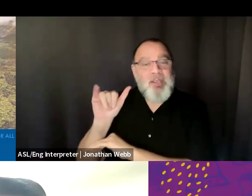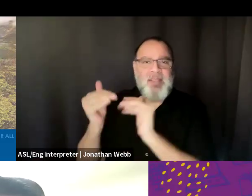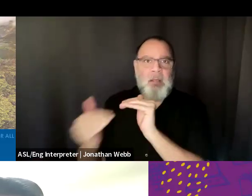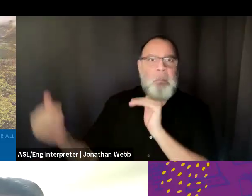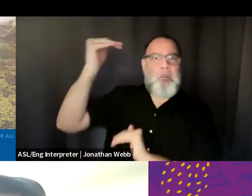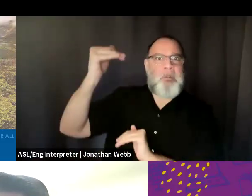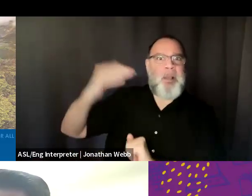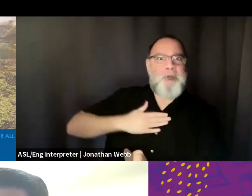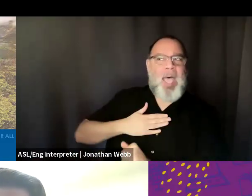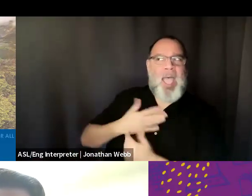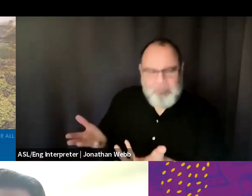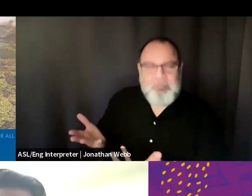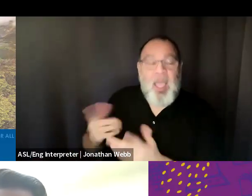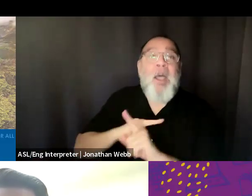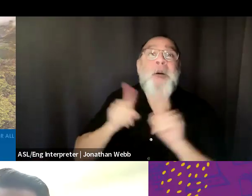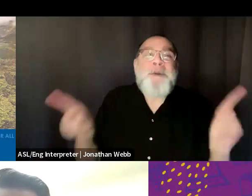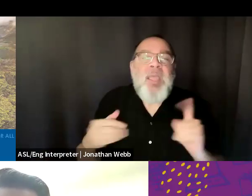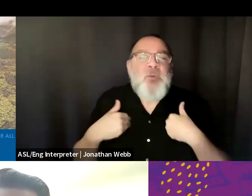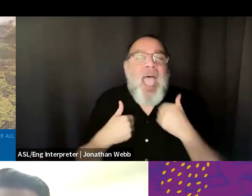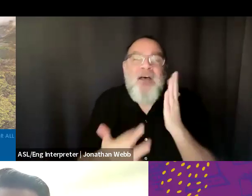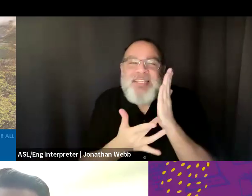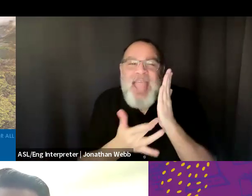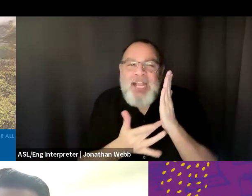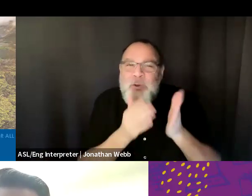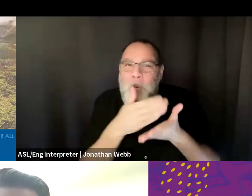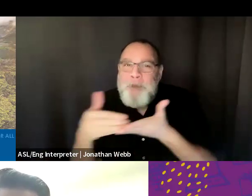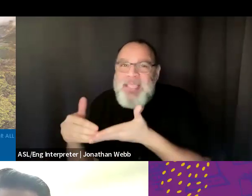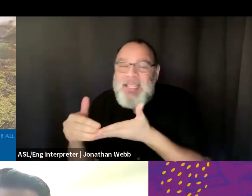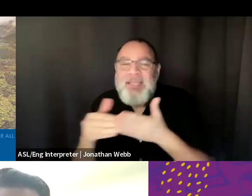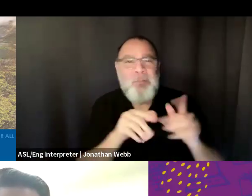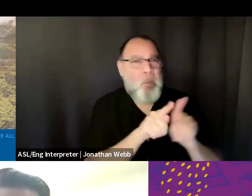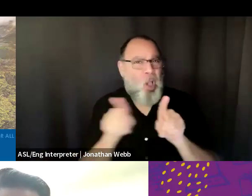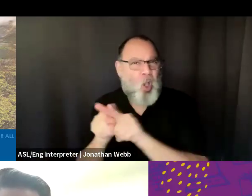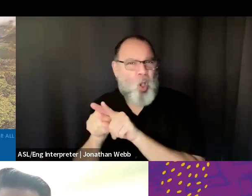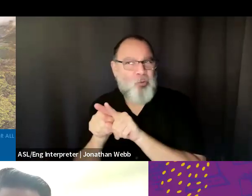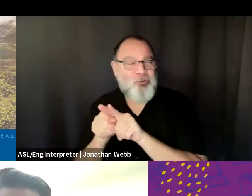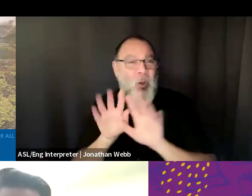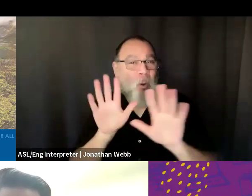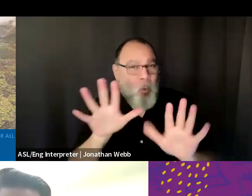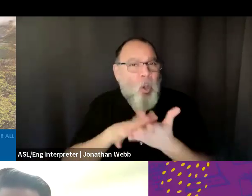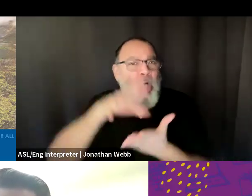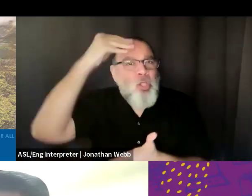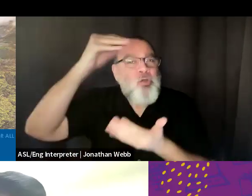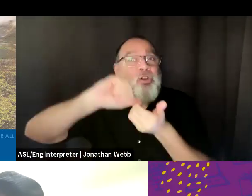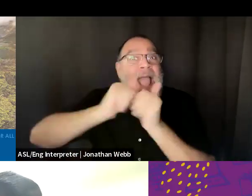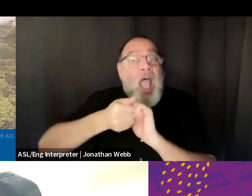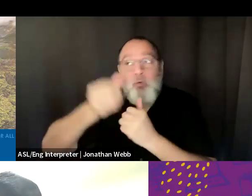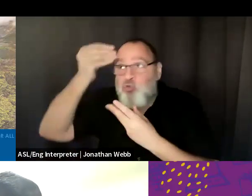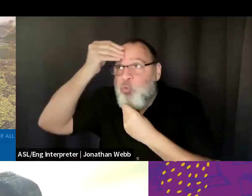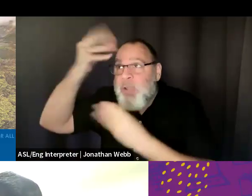But there's the technical aspect of digital literacy, but then there's also learning how to interpret